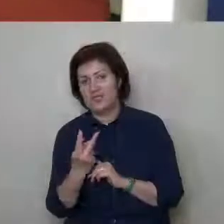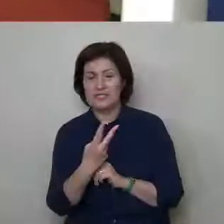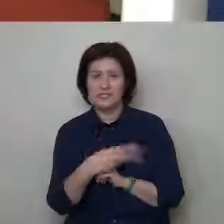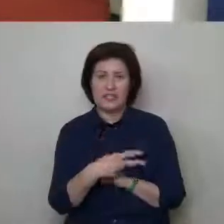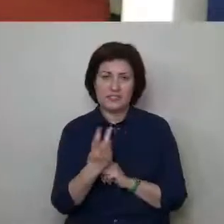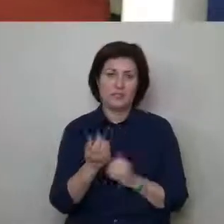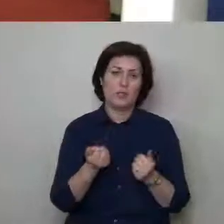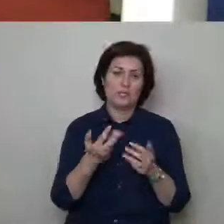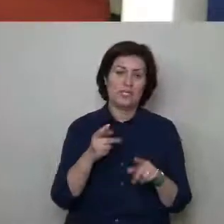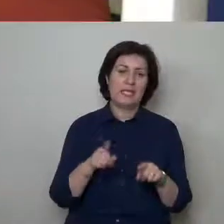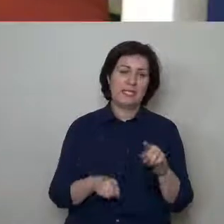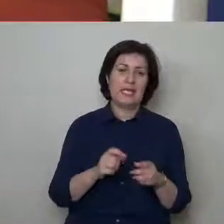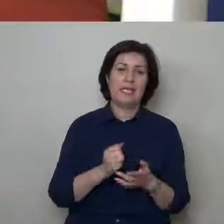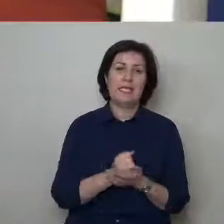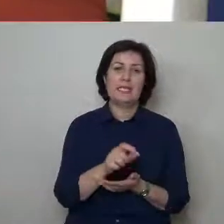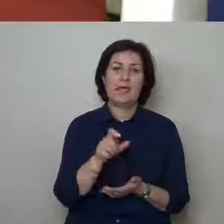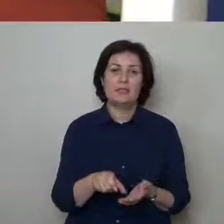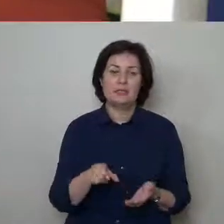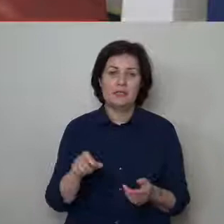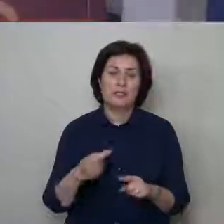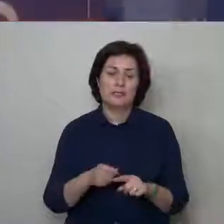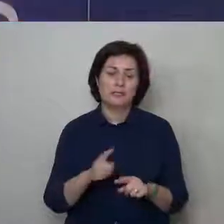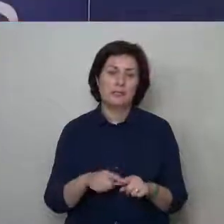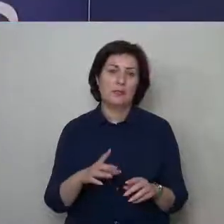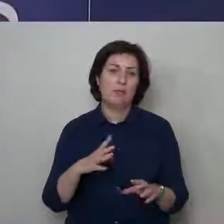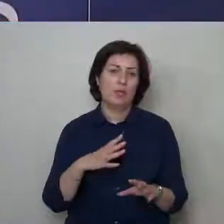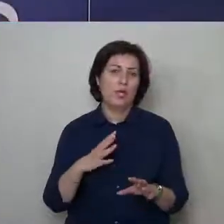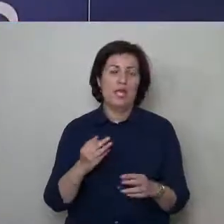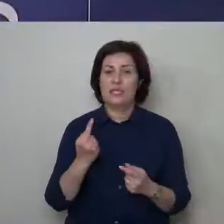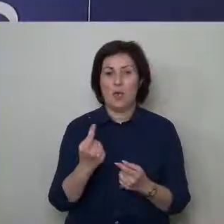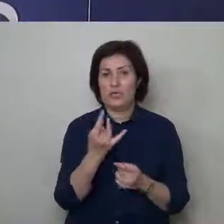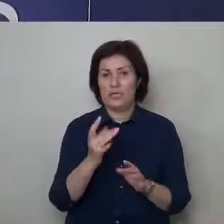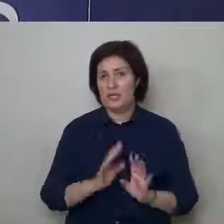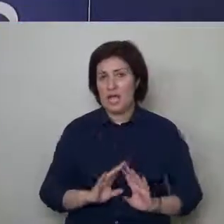about Article 159 and